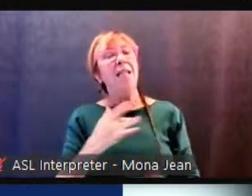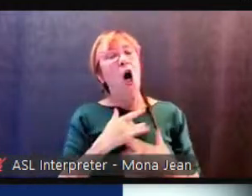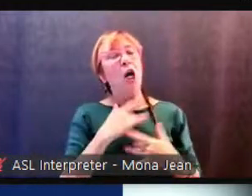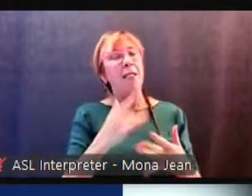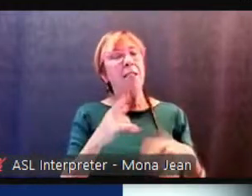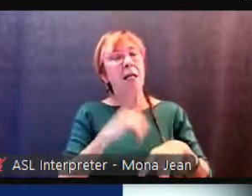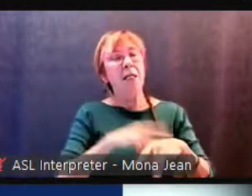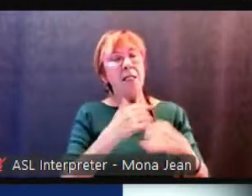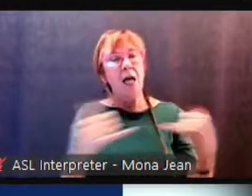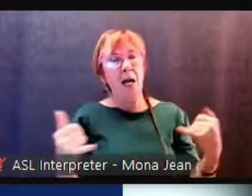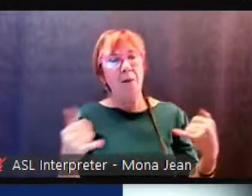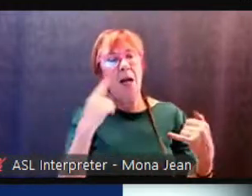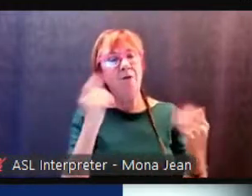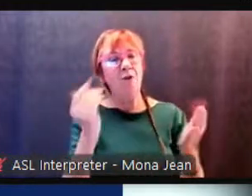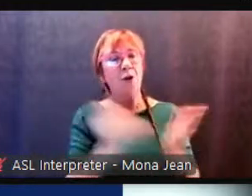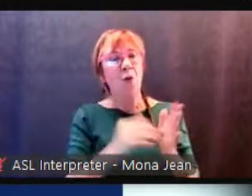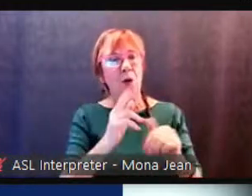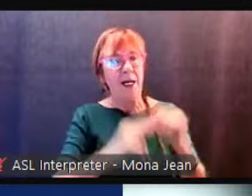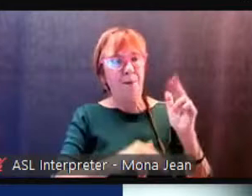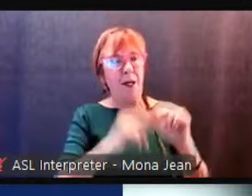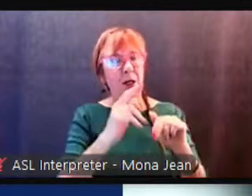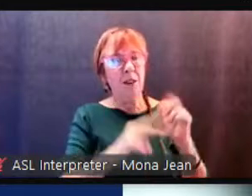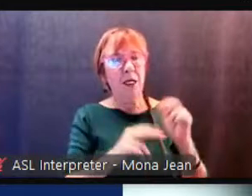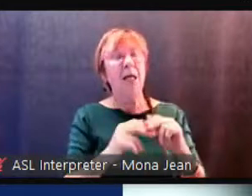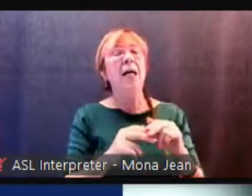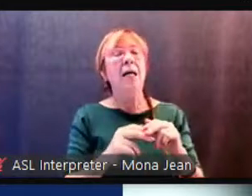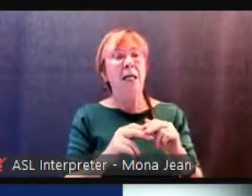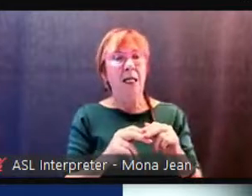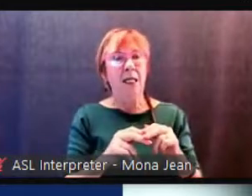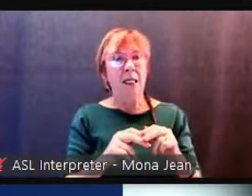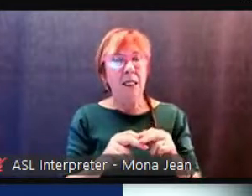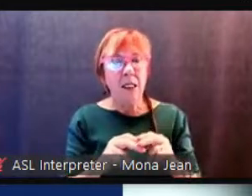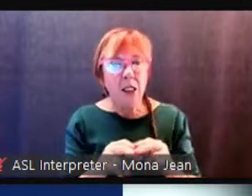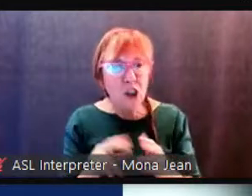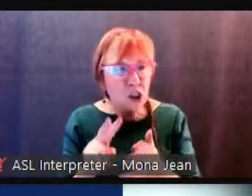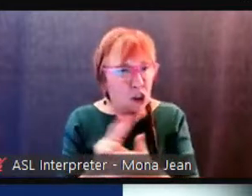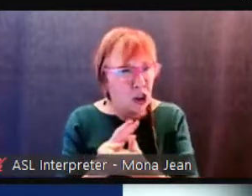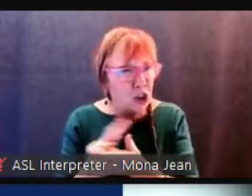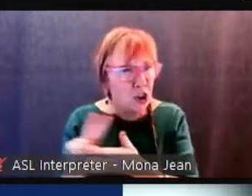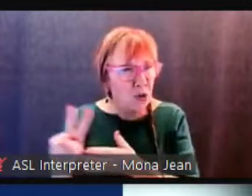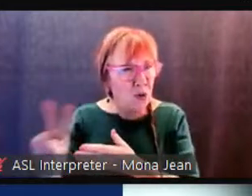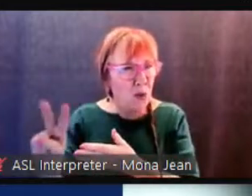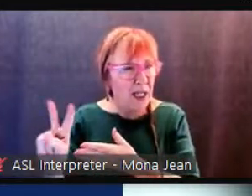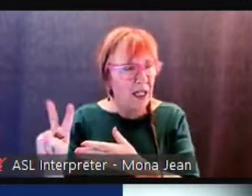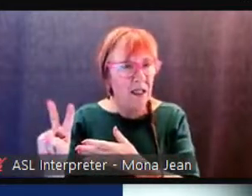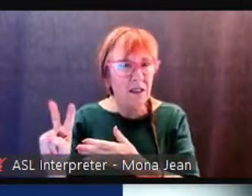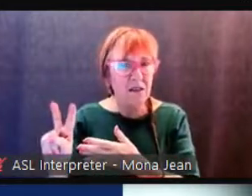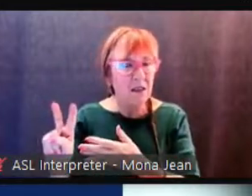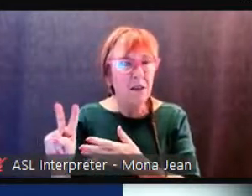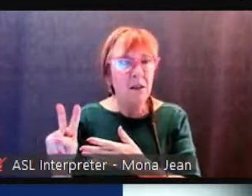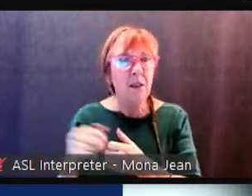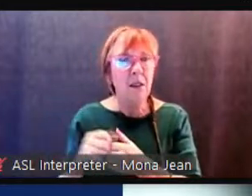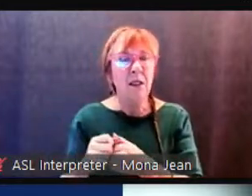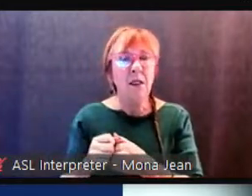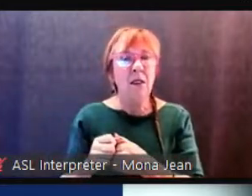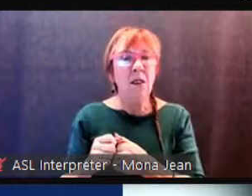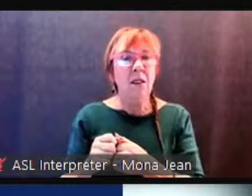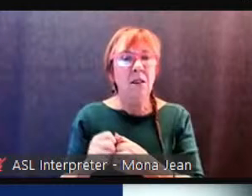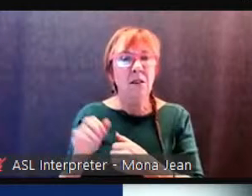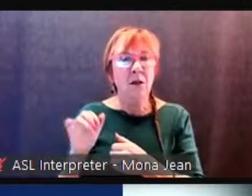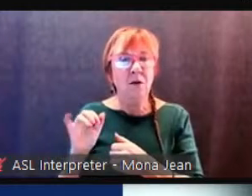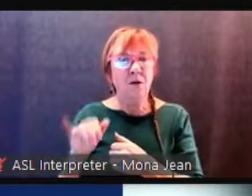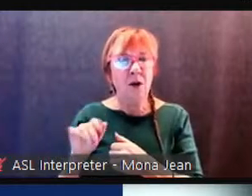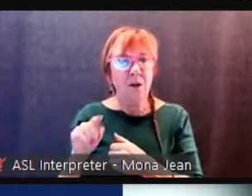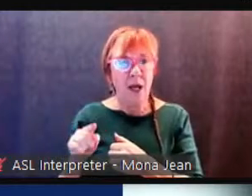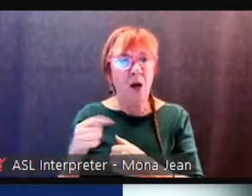regarding rebuilds on the planning side of things is a 2-week turnaround based on the submittal date. And so for that one in particular, right,